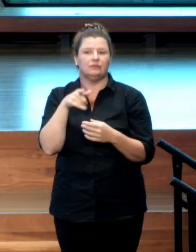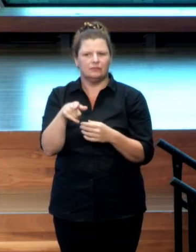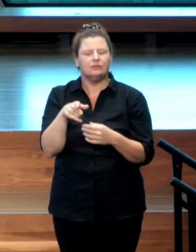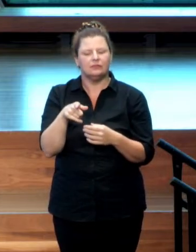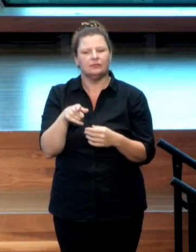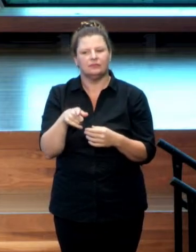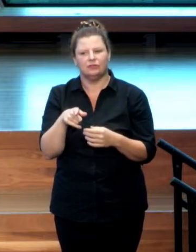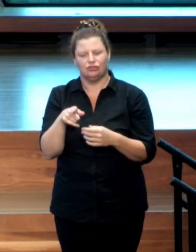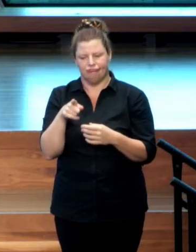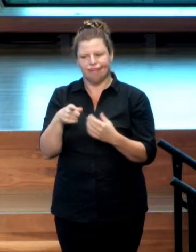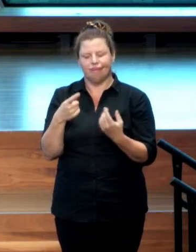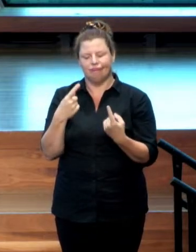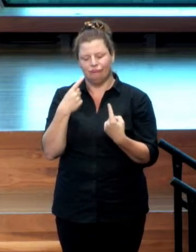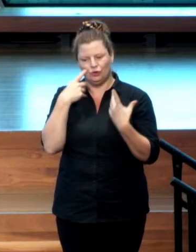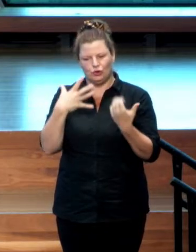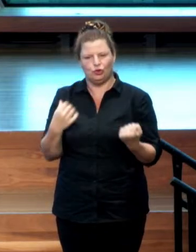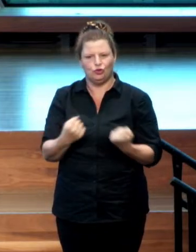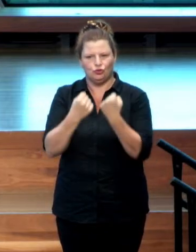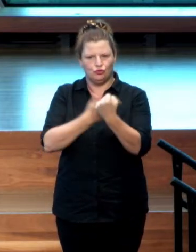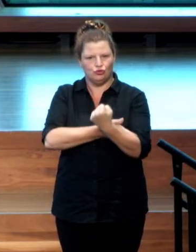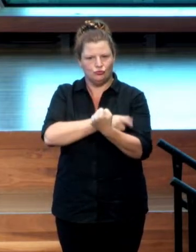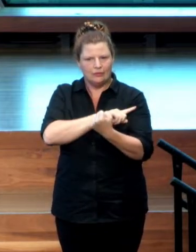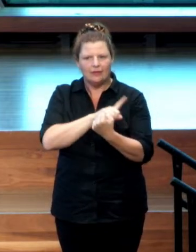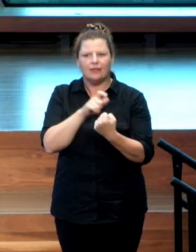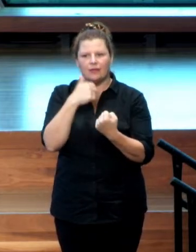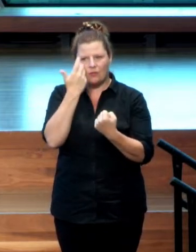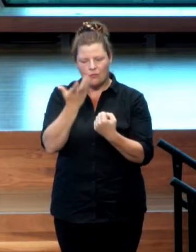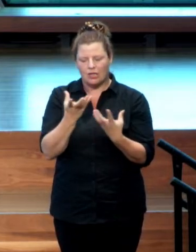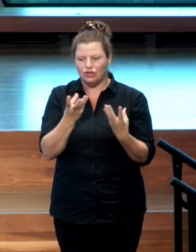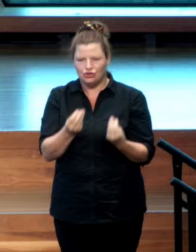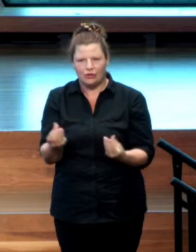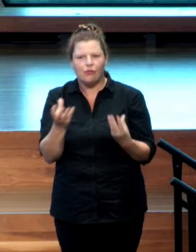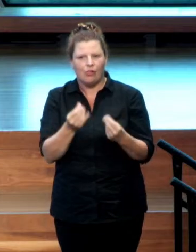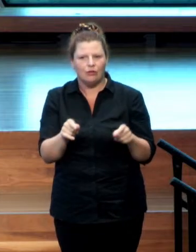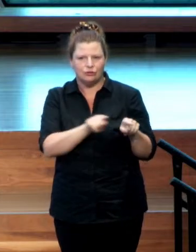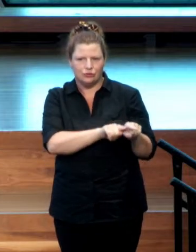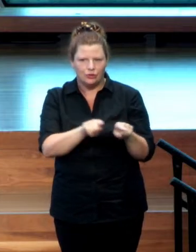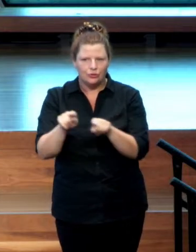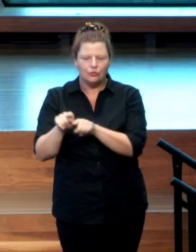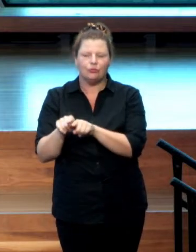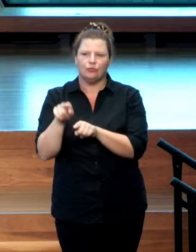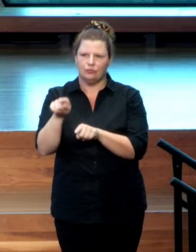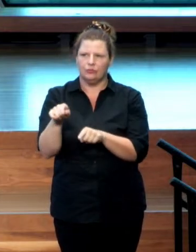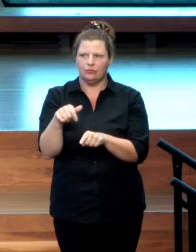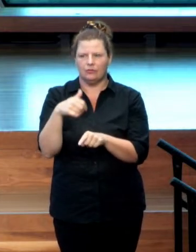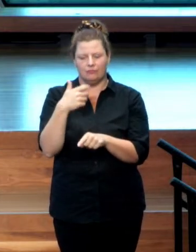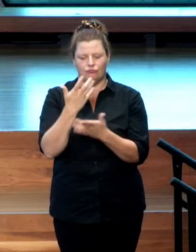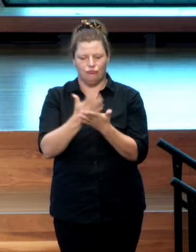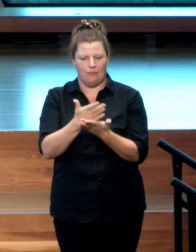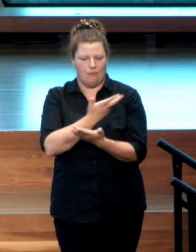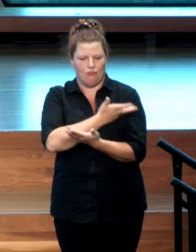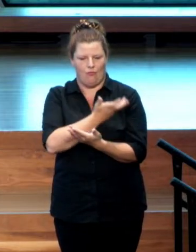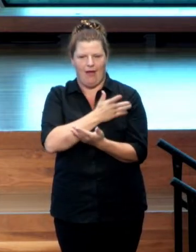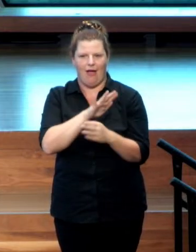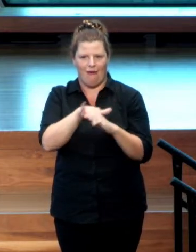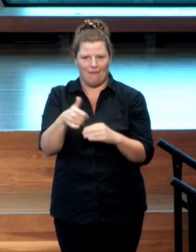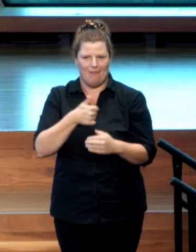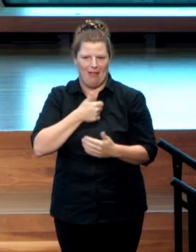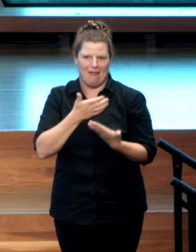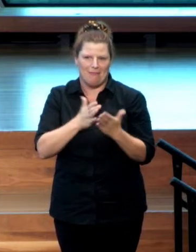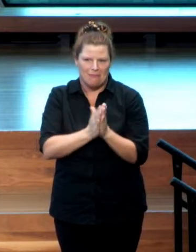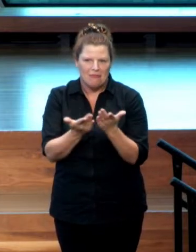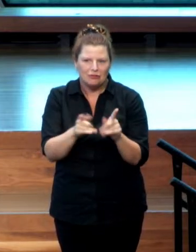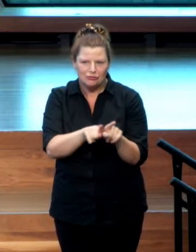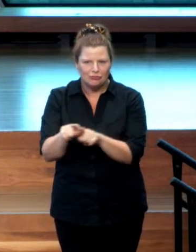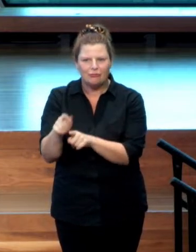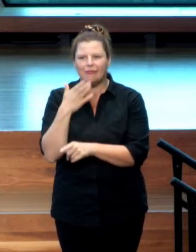her deceptive strength and her gentleness, and for being so eternally proud of this book.